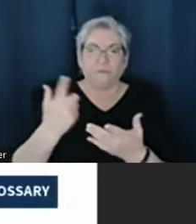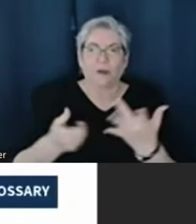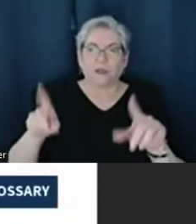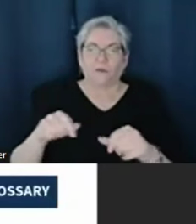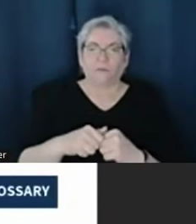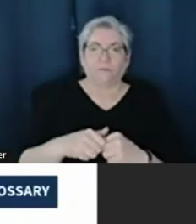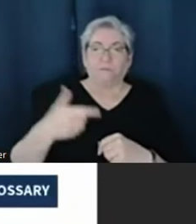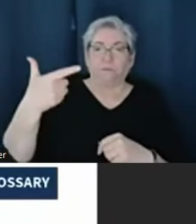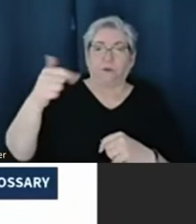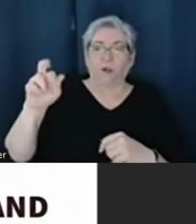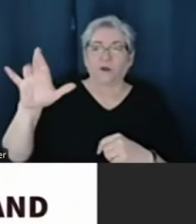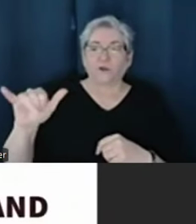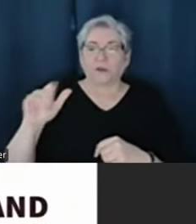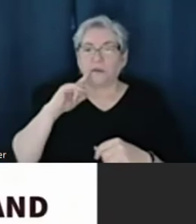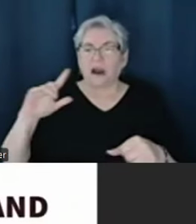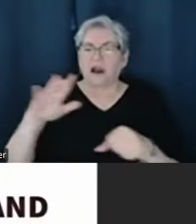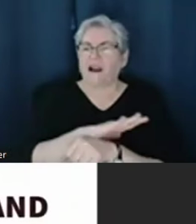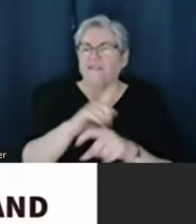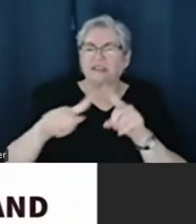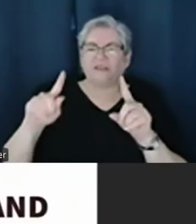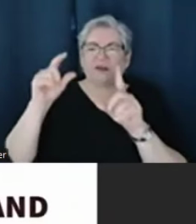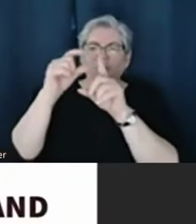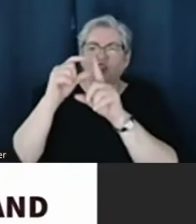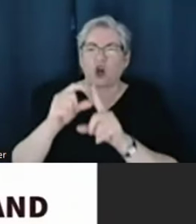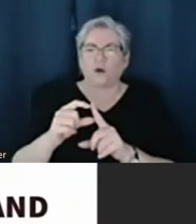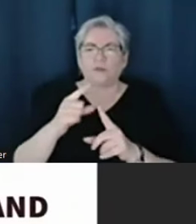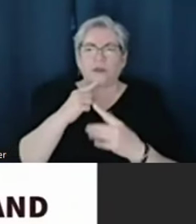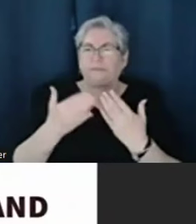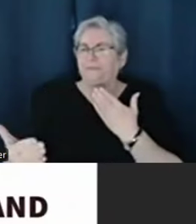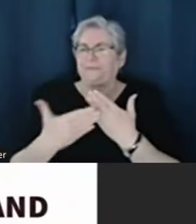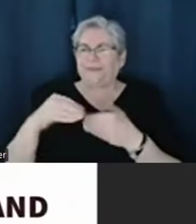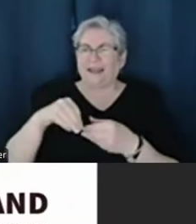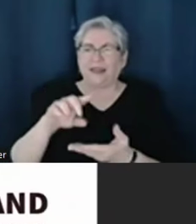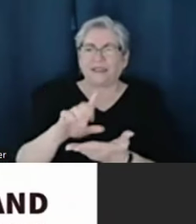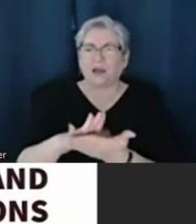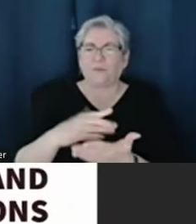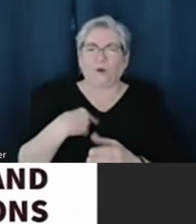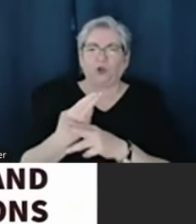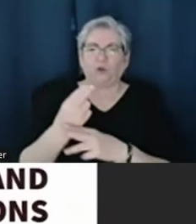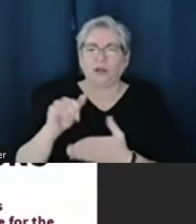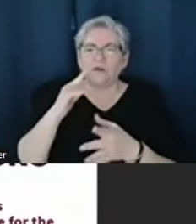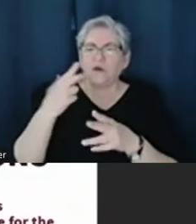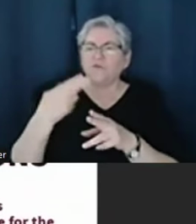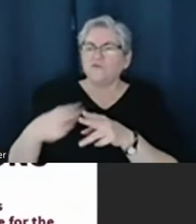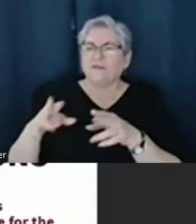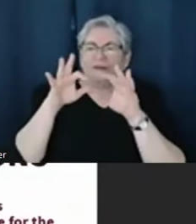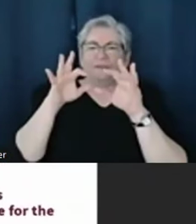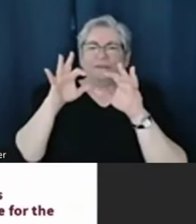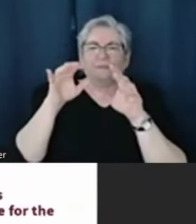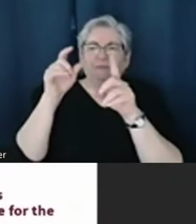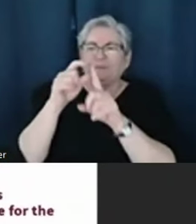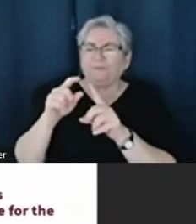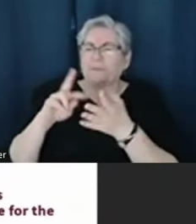we cover a whole number of the terms that are used throughout the document. We provide brief descriptions of what those mean, because